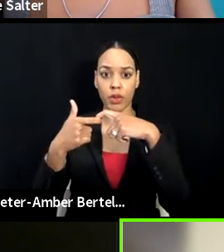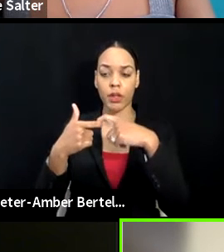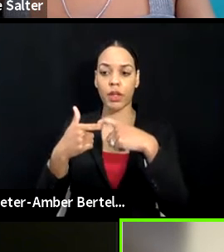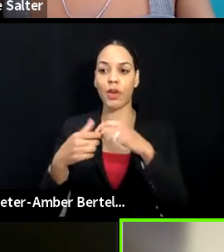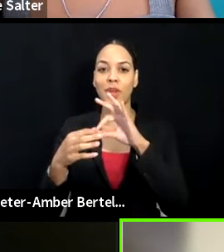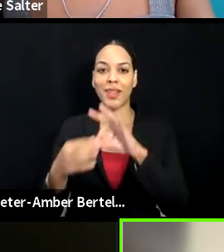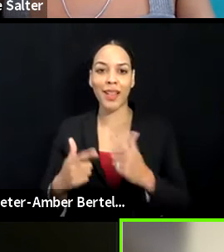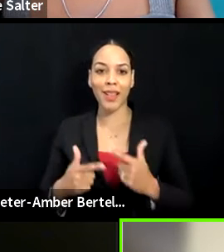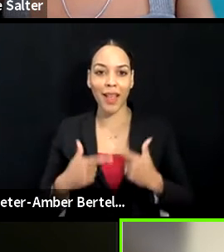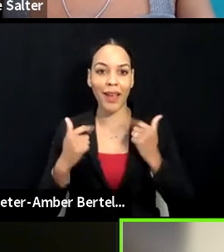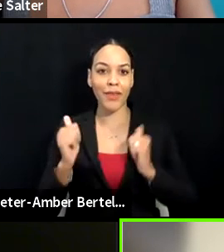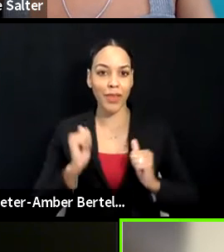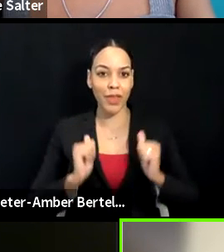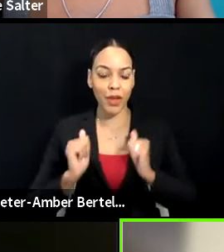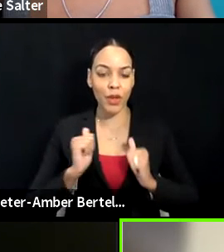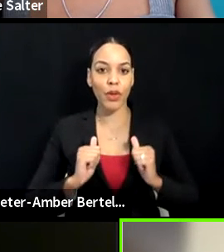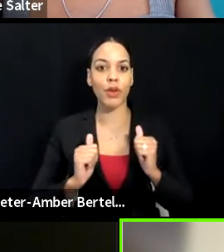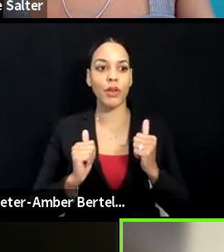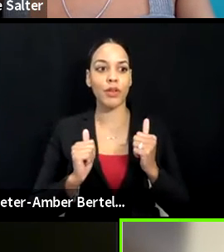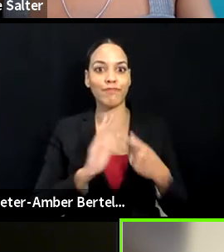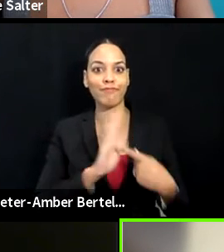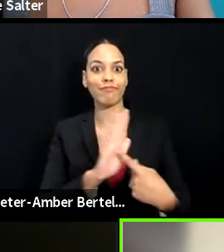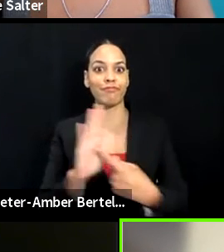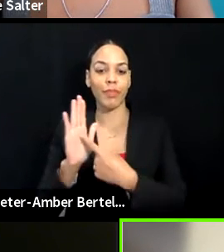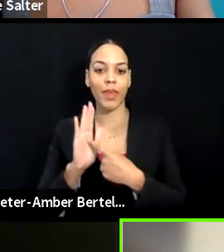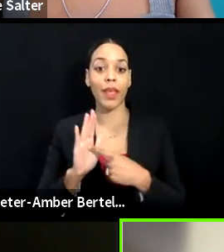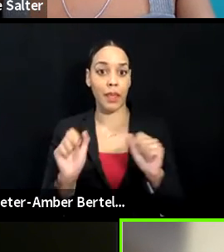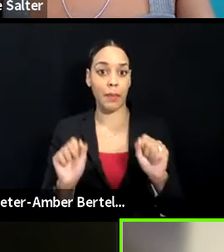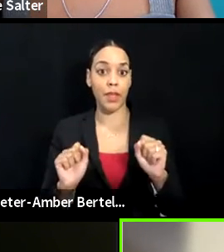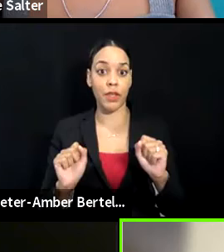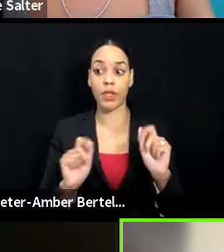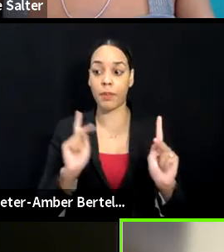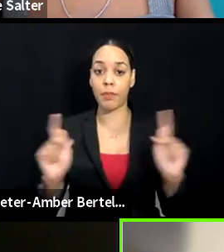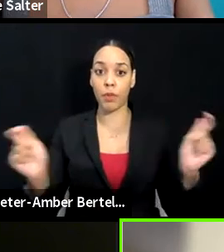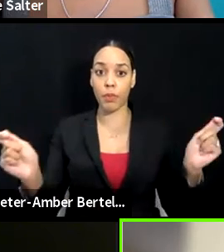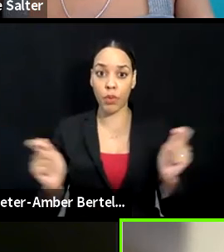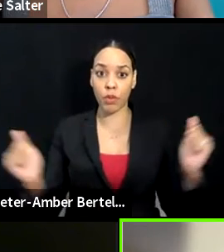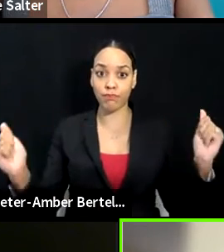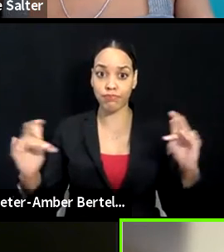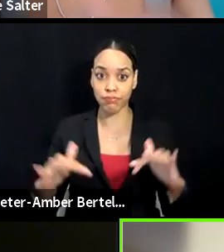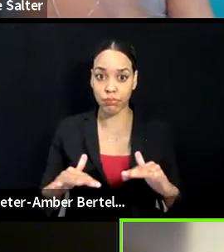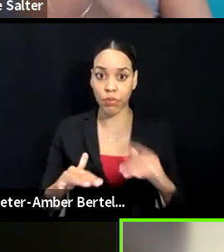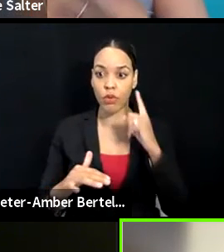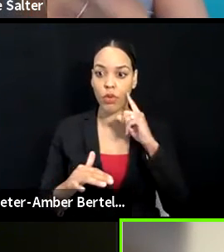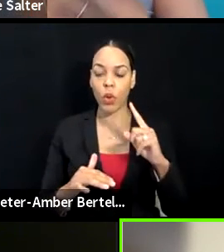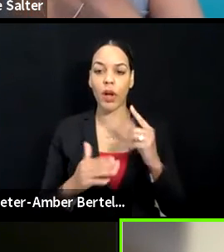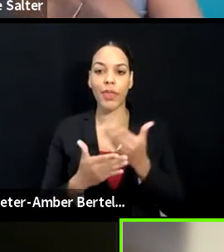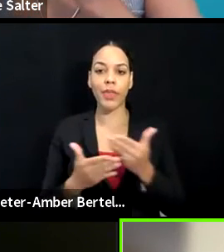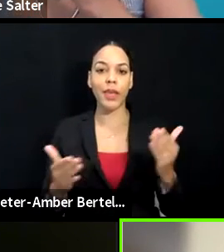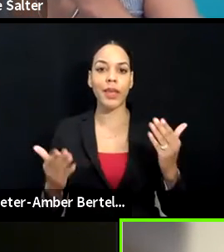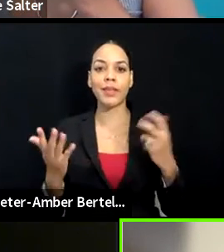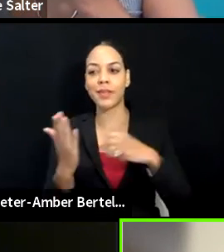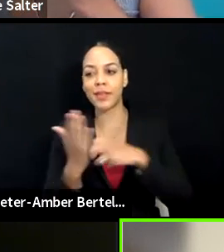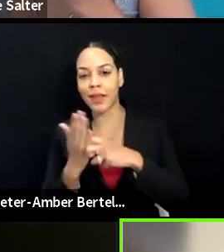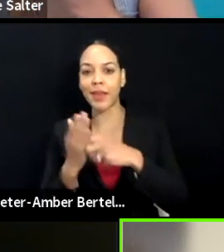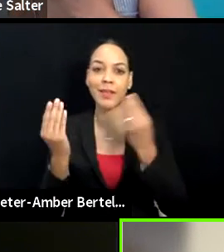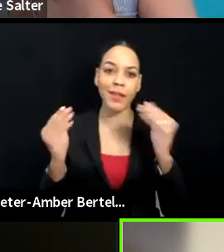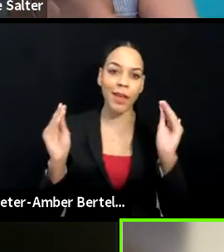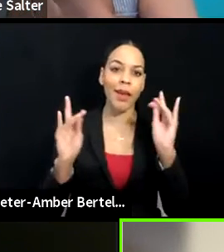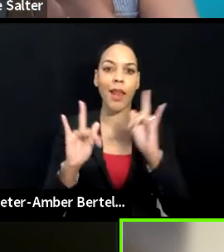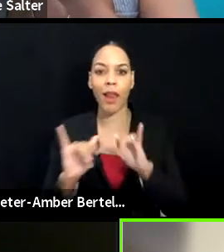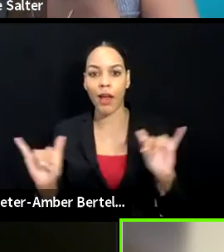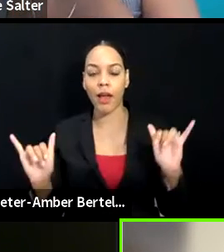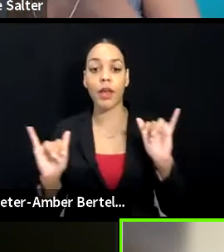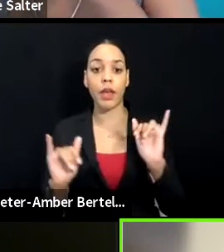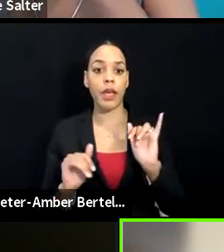being performed and the ability to bring people into a theater for things that have already been programmed with, you know, tickets and everything else, has